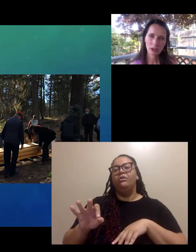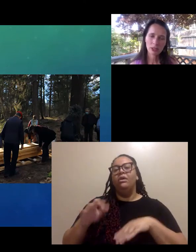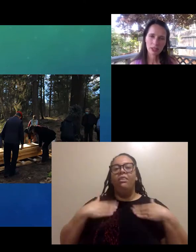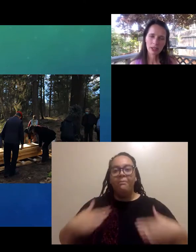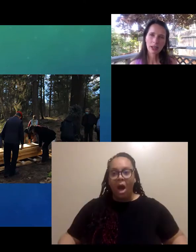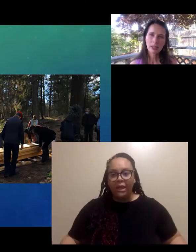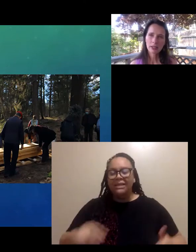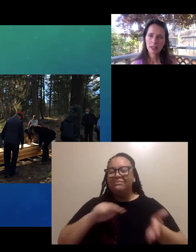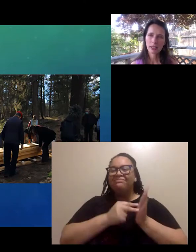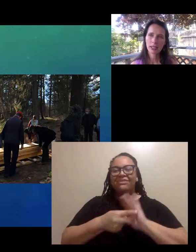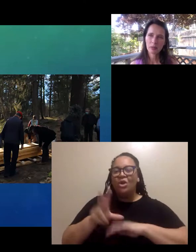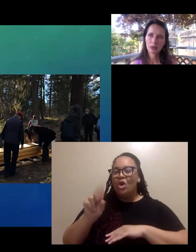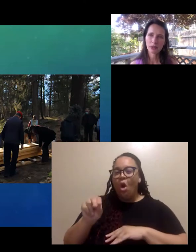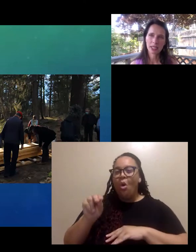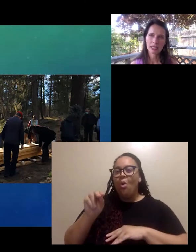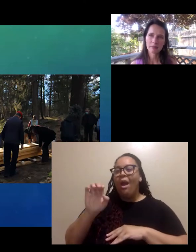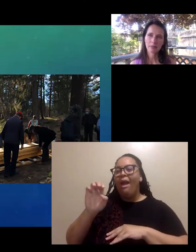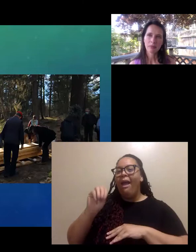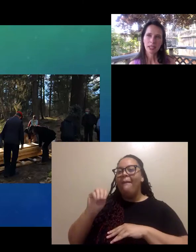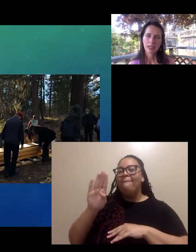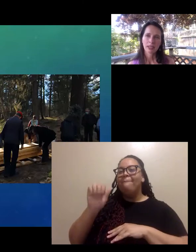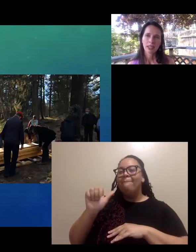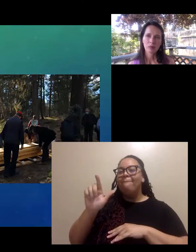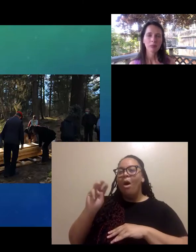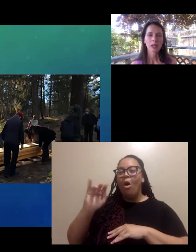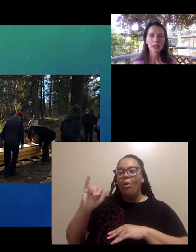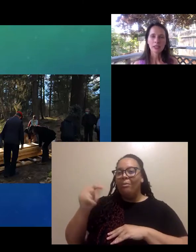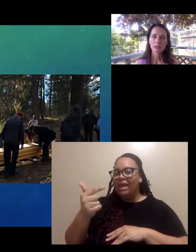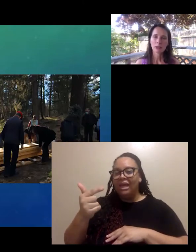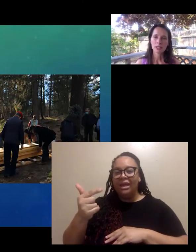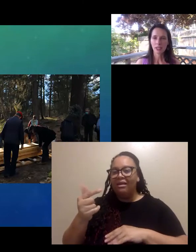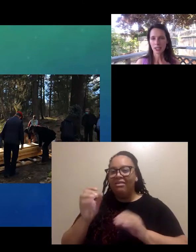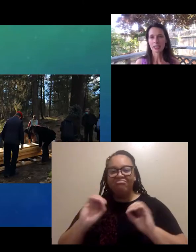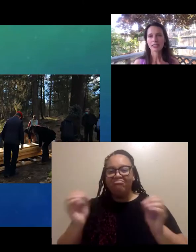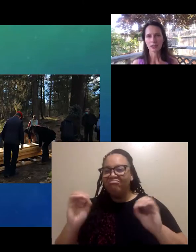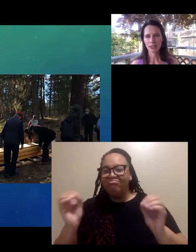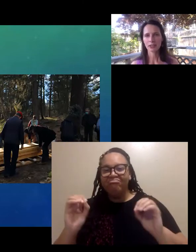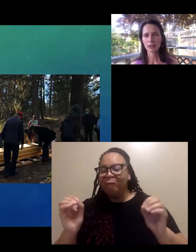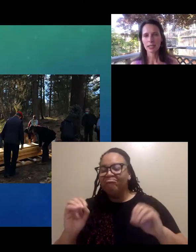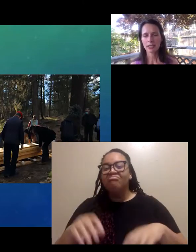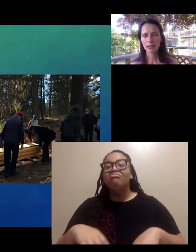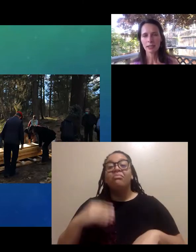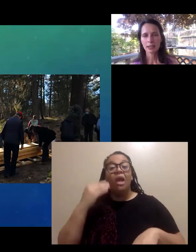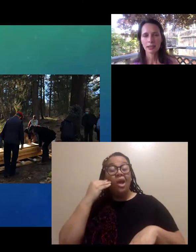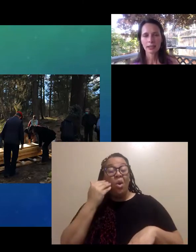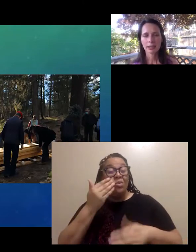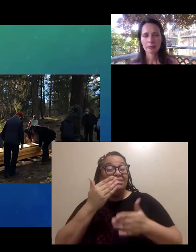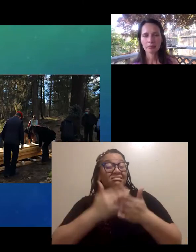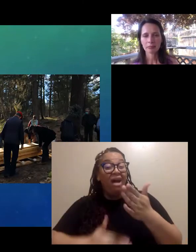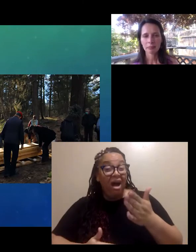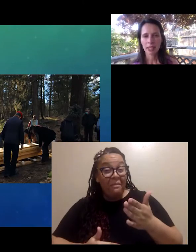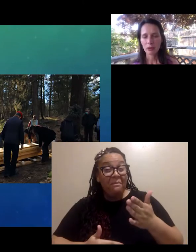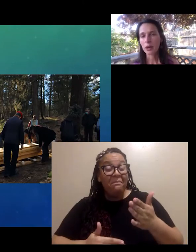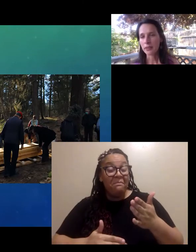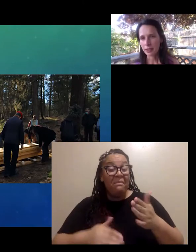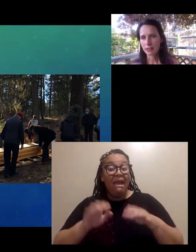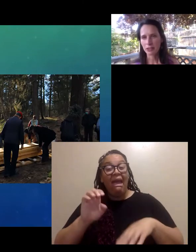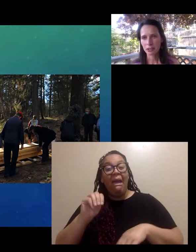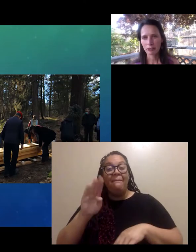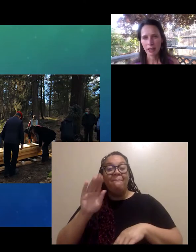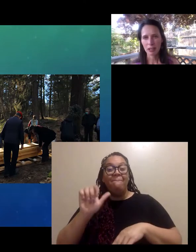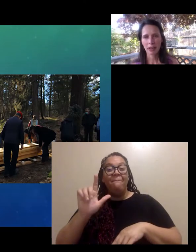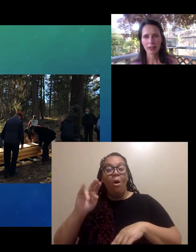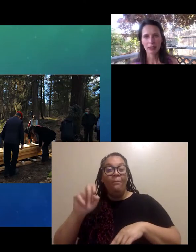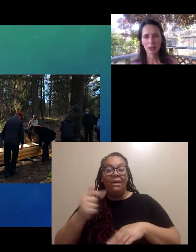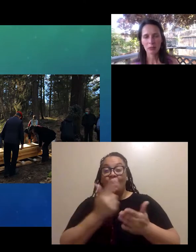are used. There are a couple embalming fluids that are considered green, and one that